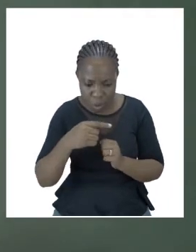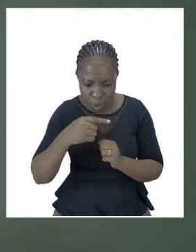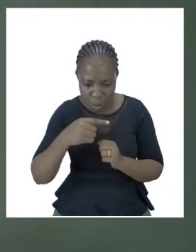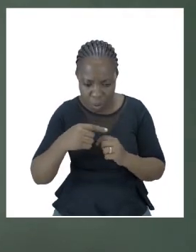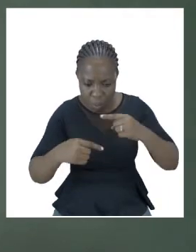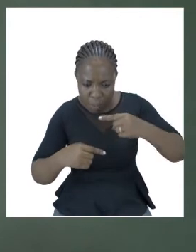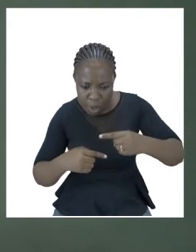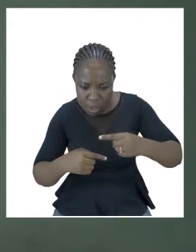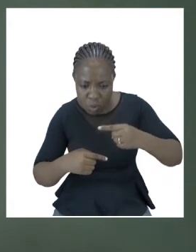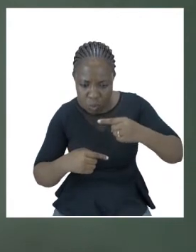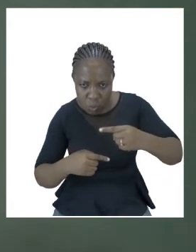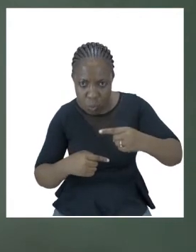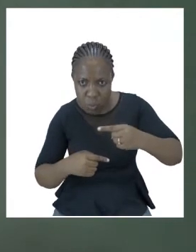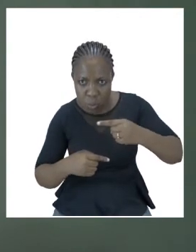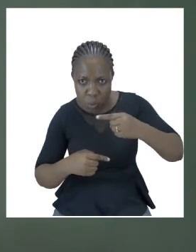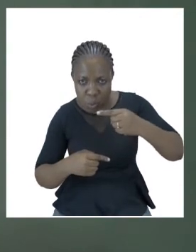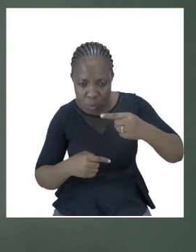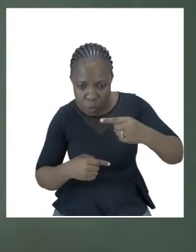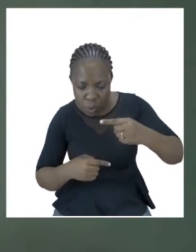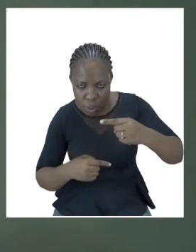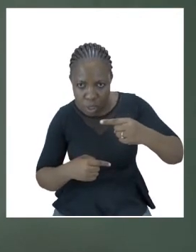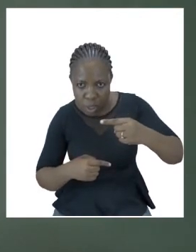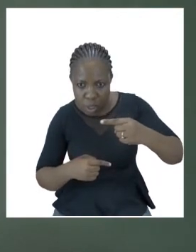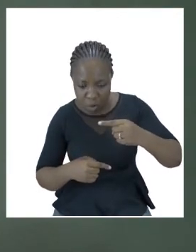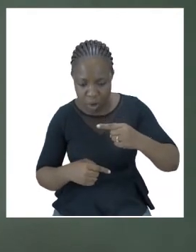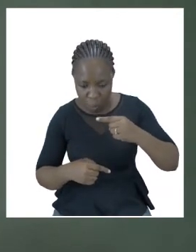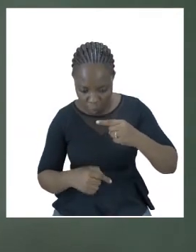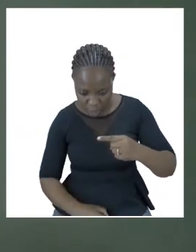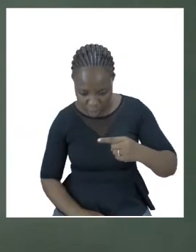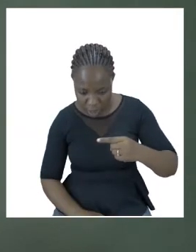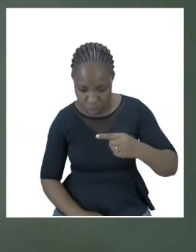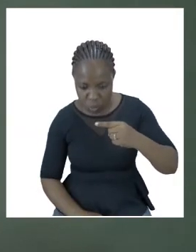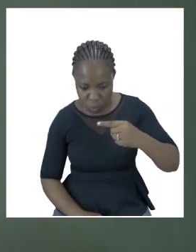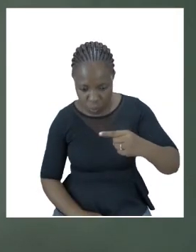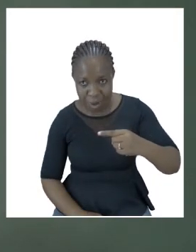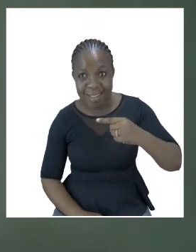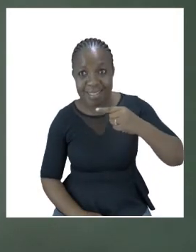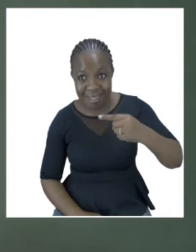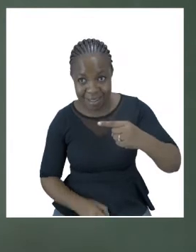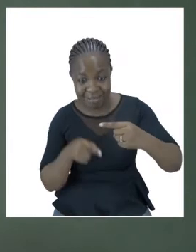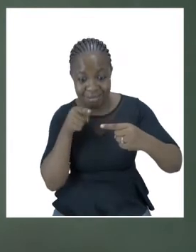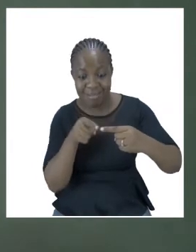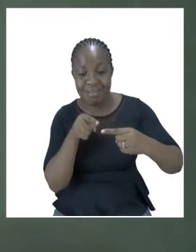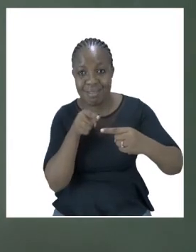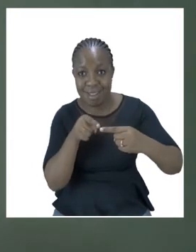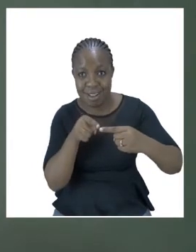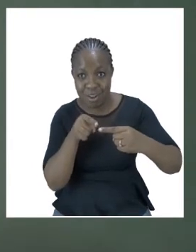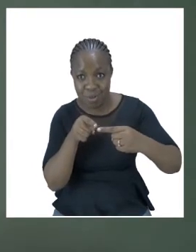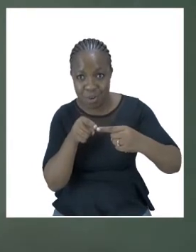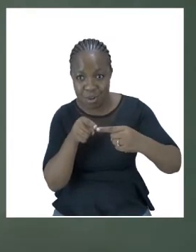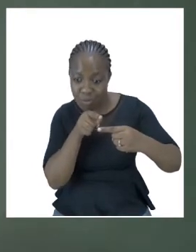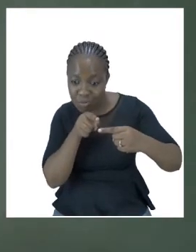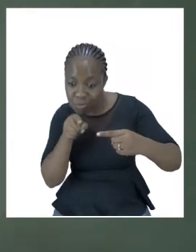is it this one? I think it is this pencil here. So you are now going to write